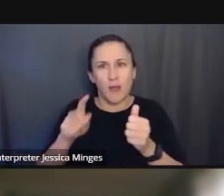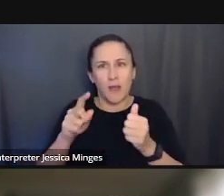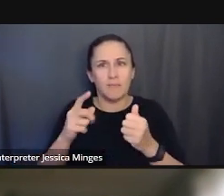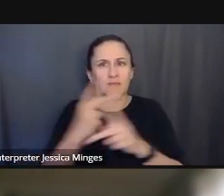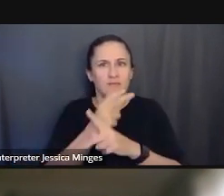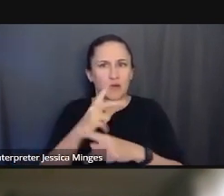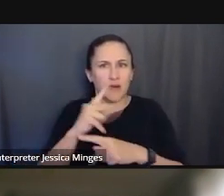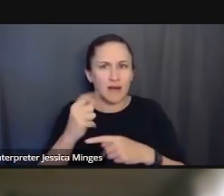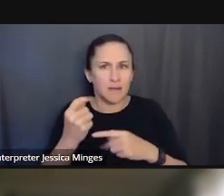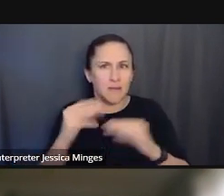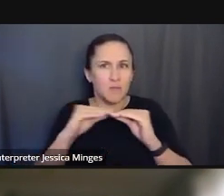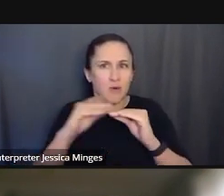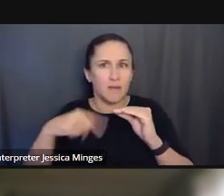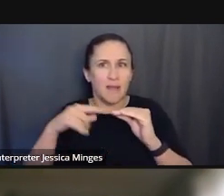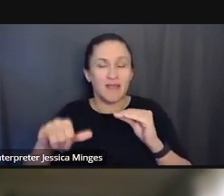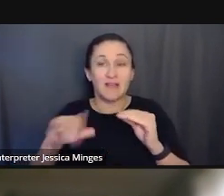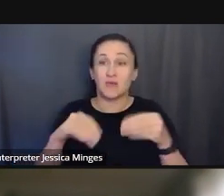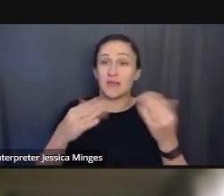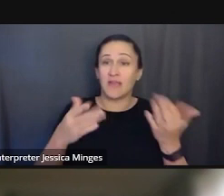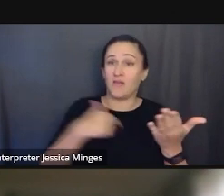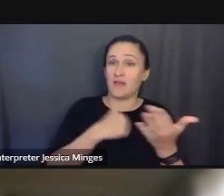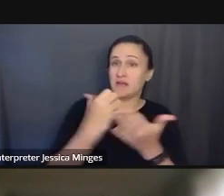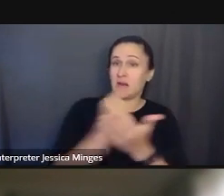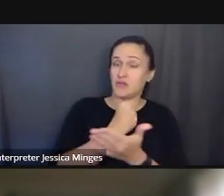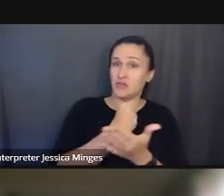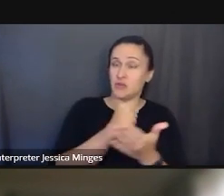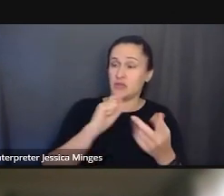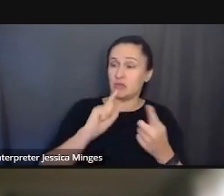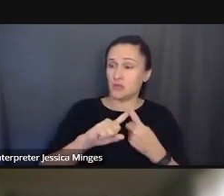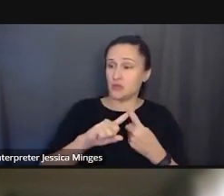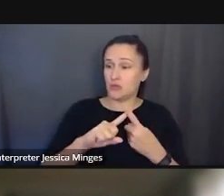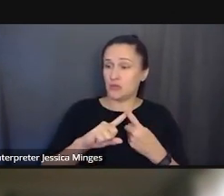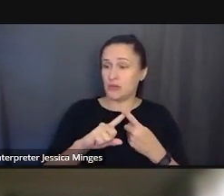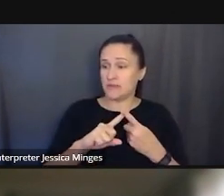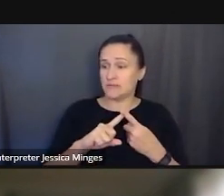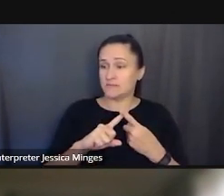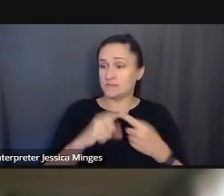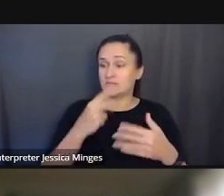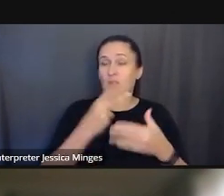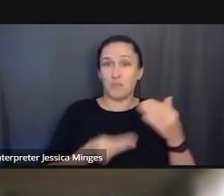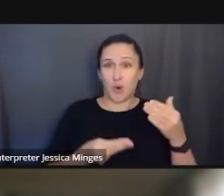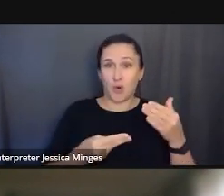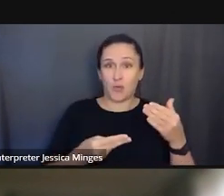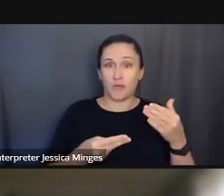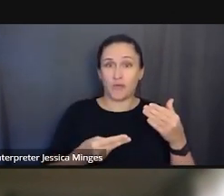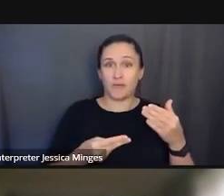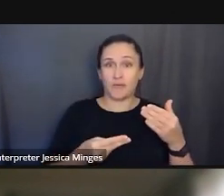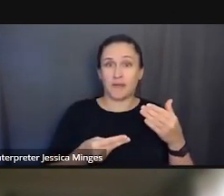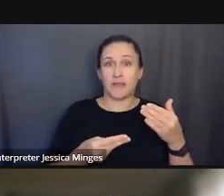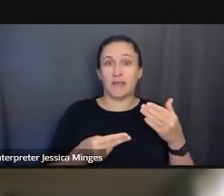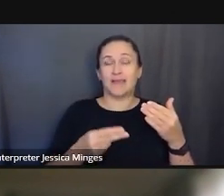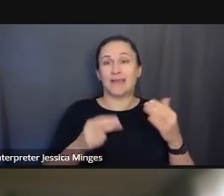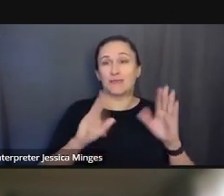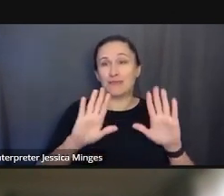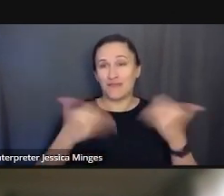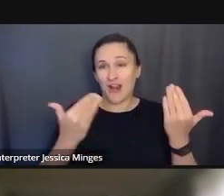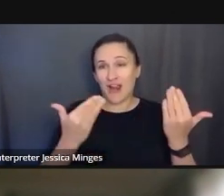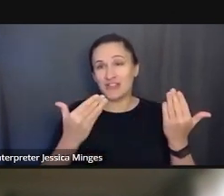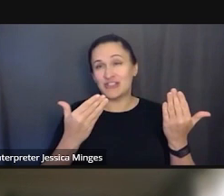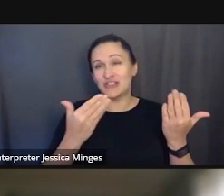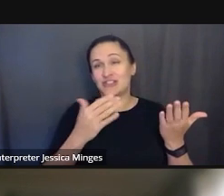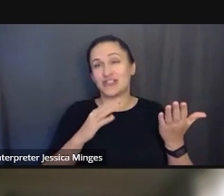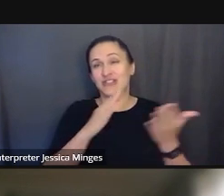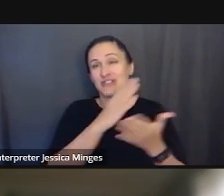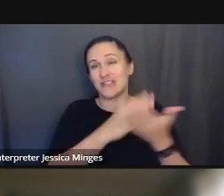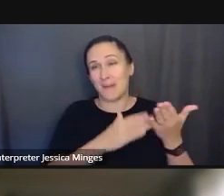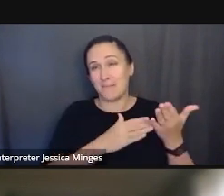about that. So it gave us actually an opportunity to both dust off and refresh some materials